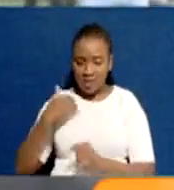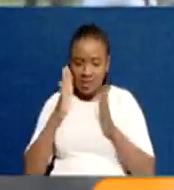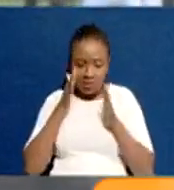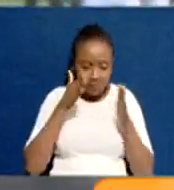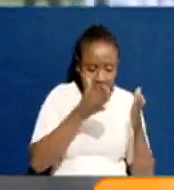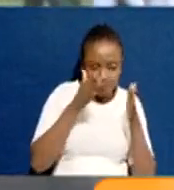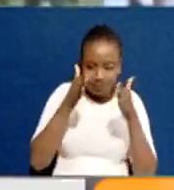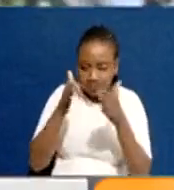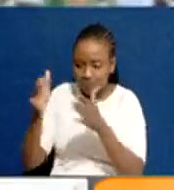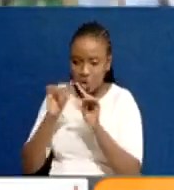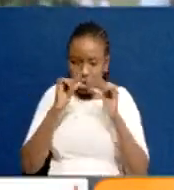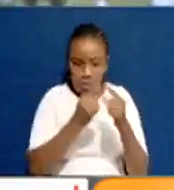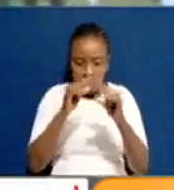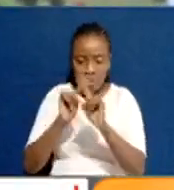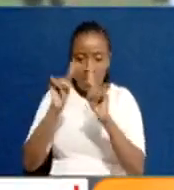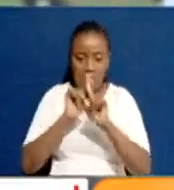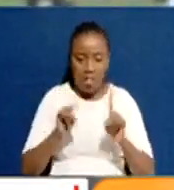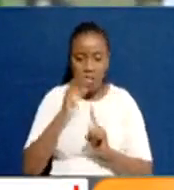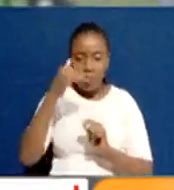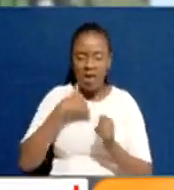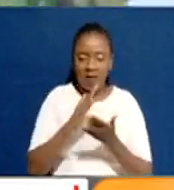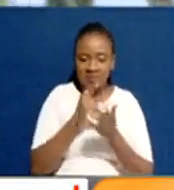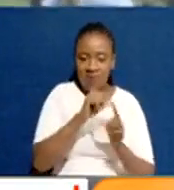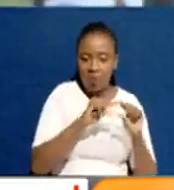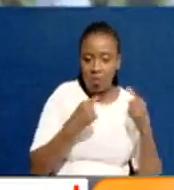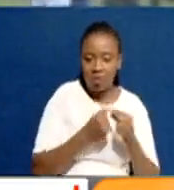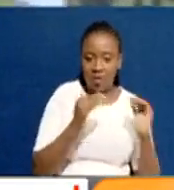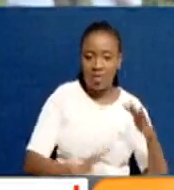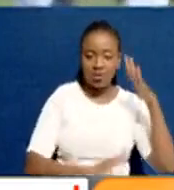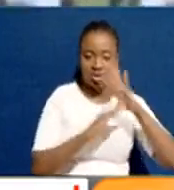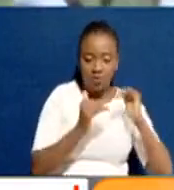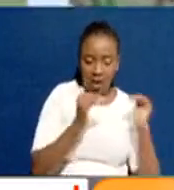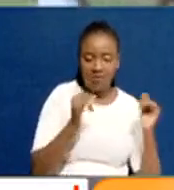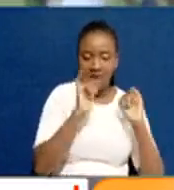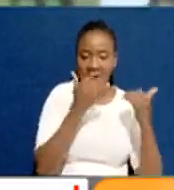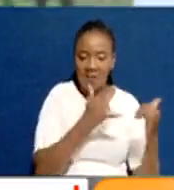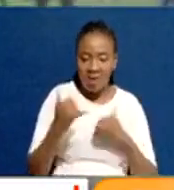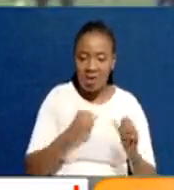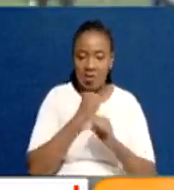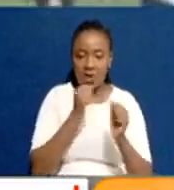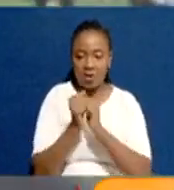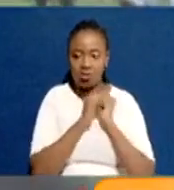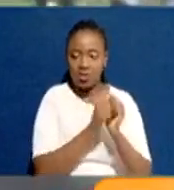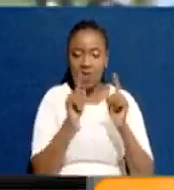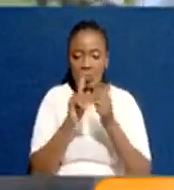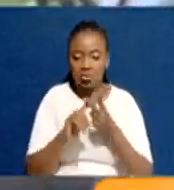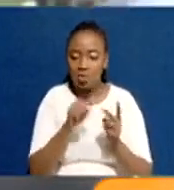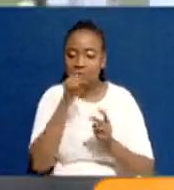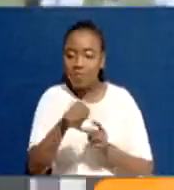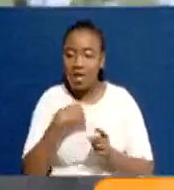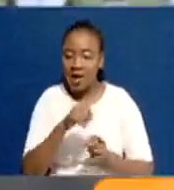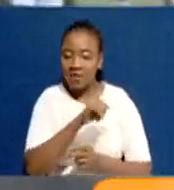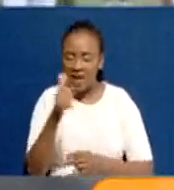is one group, it's the players who are on the top of their level, who can play or help the national team now at the moment. At the same time, these